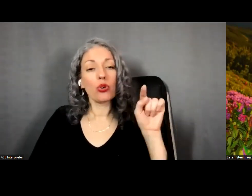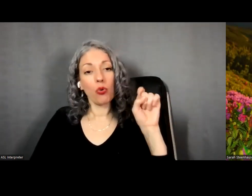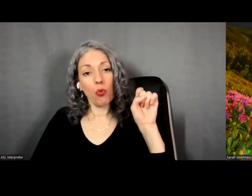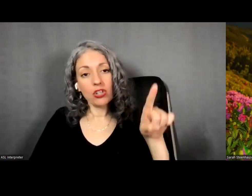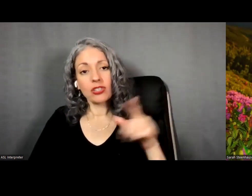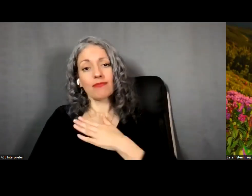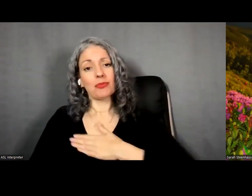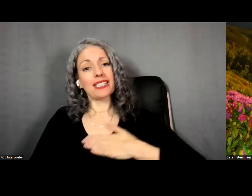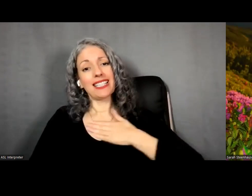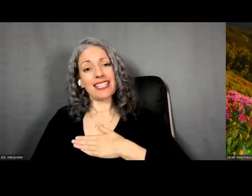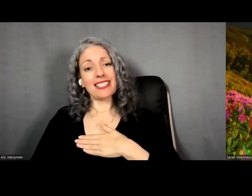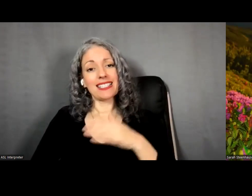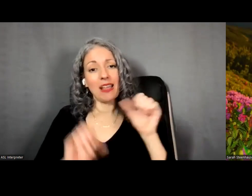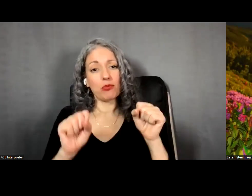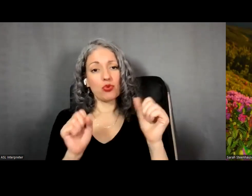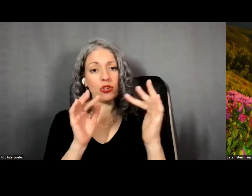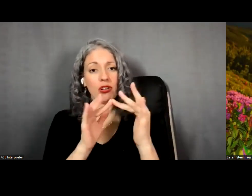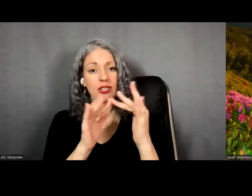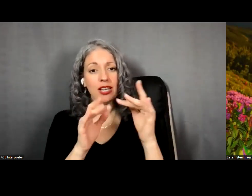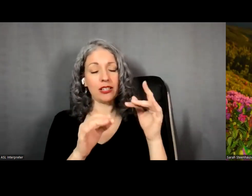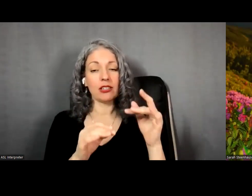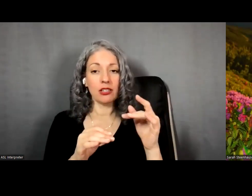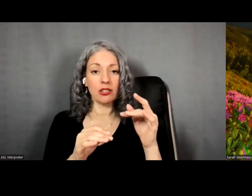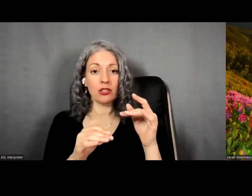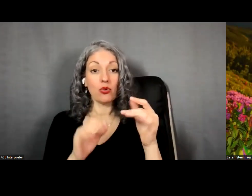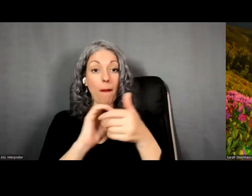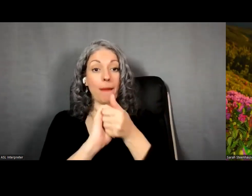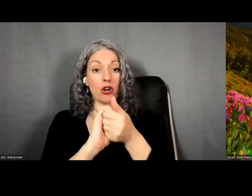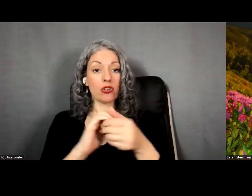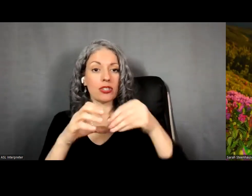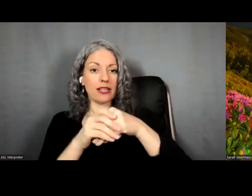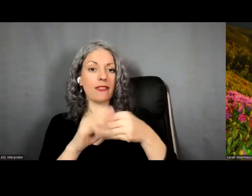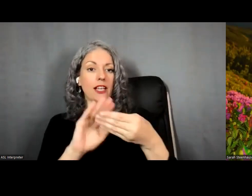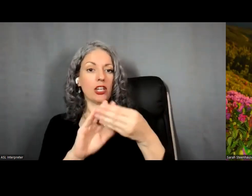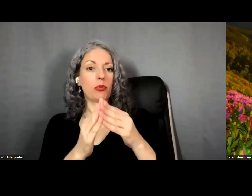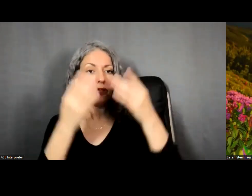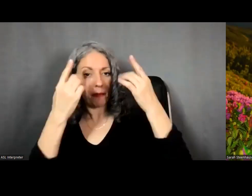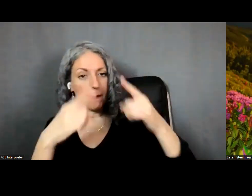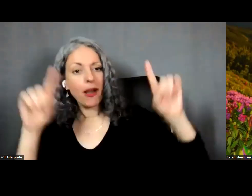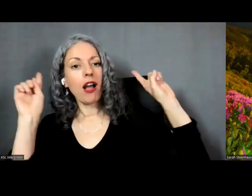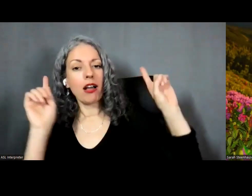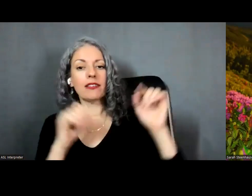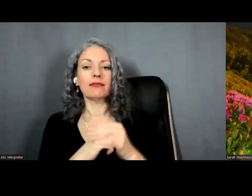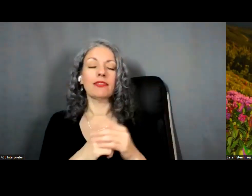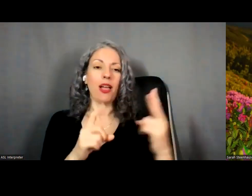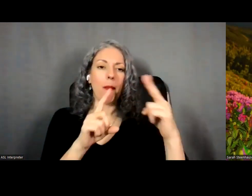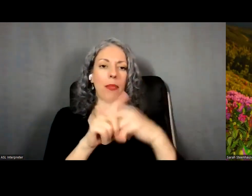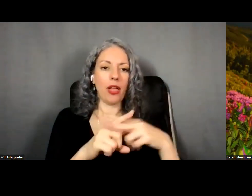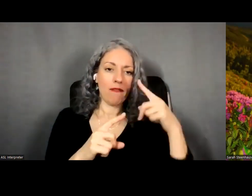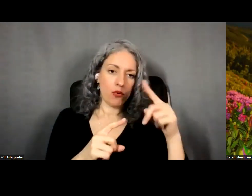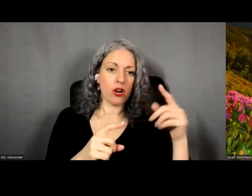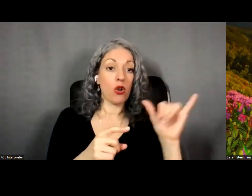we were able to reach out to our key partners in the community who have been successful in applying for and